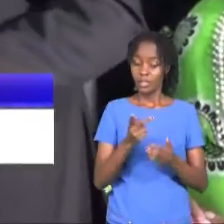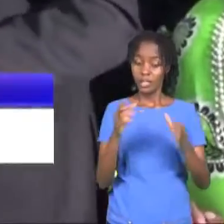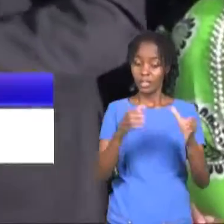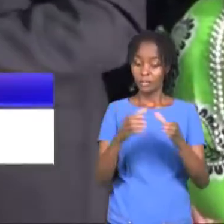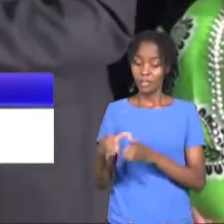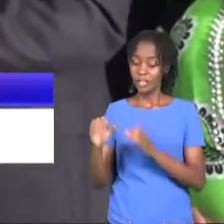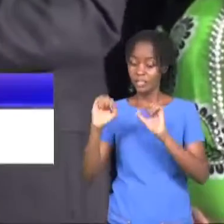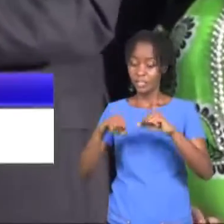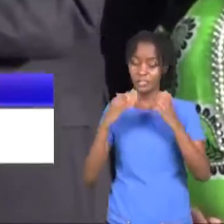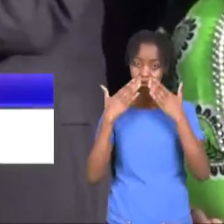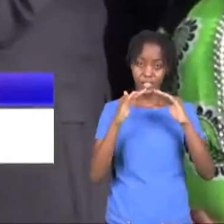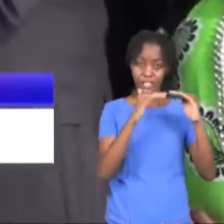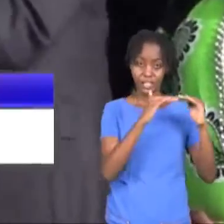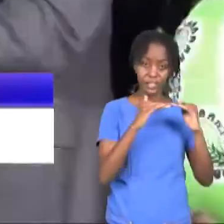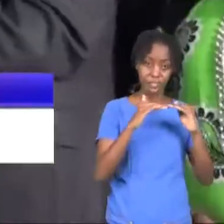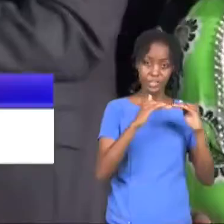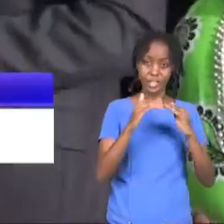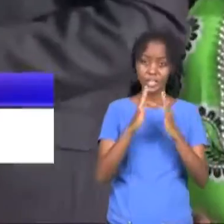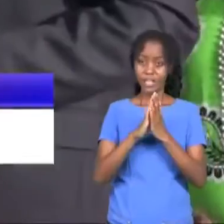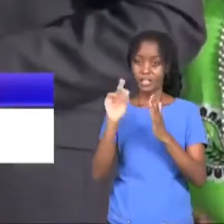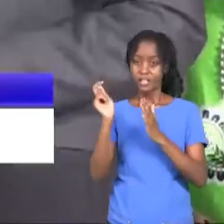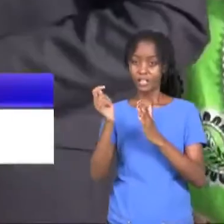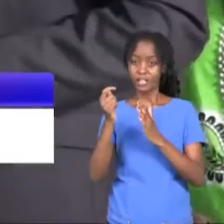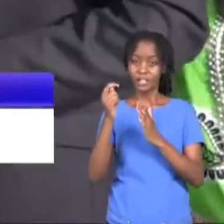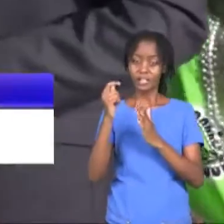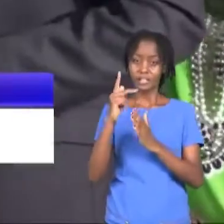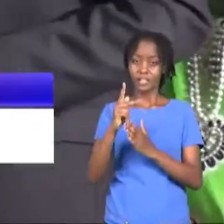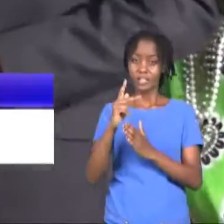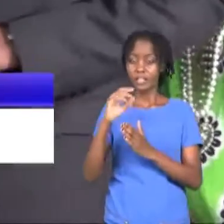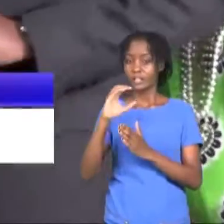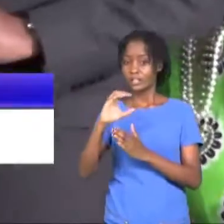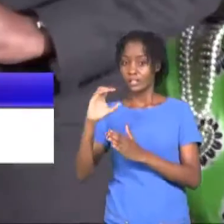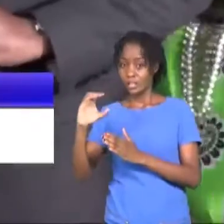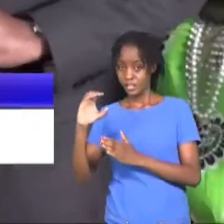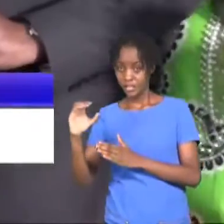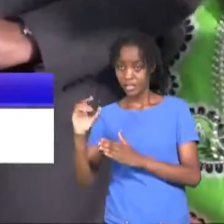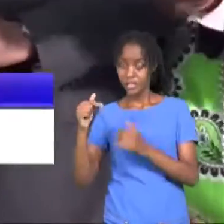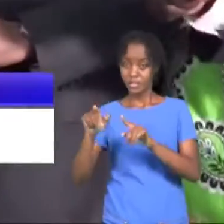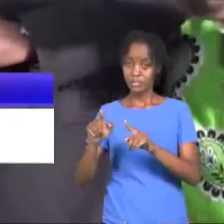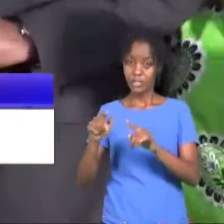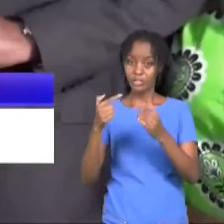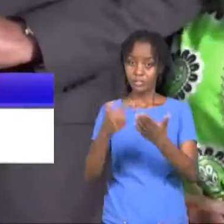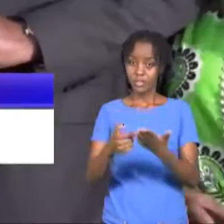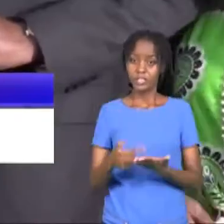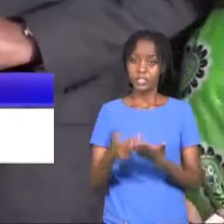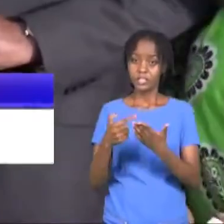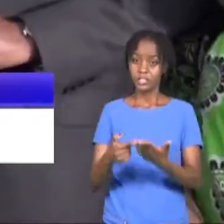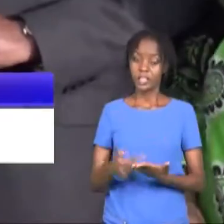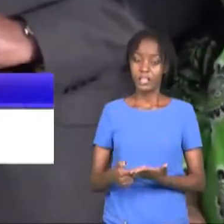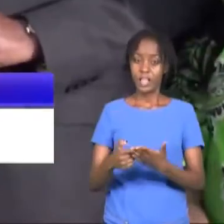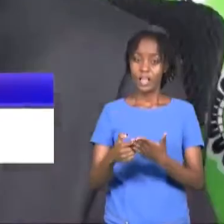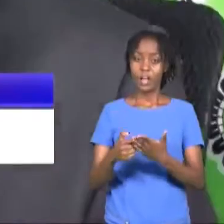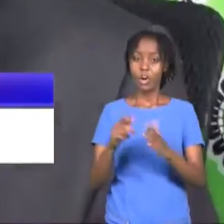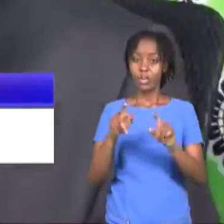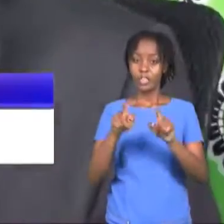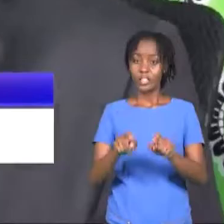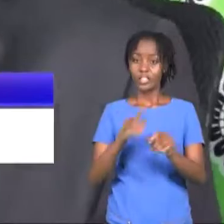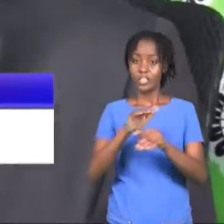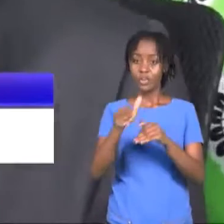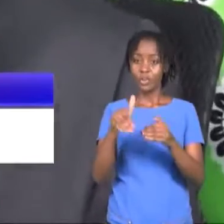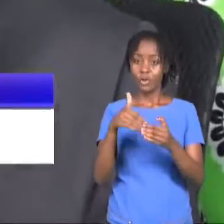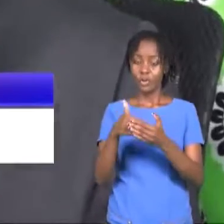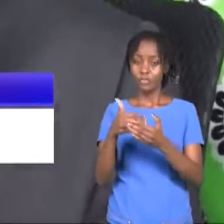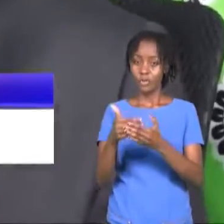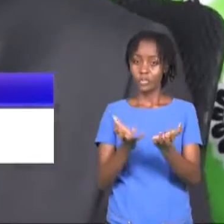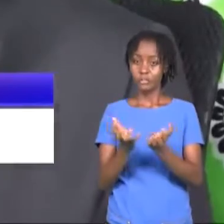between Equity Bank and the Kenya National Chamber of Commerce and Industry, which seeks to address the needs of Kenyan business community. And you cannot claim